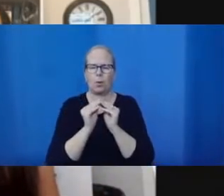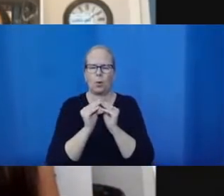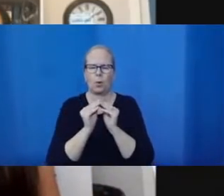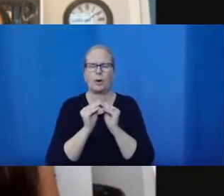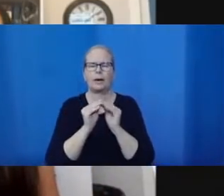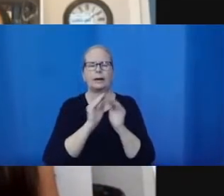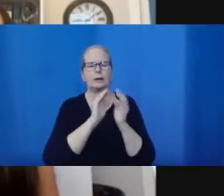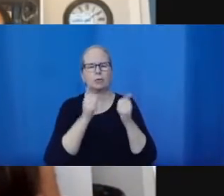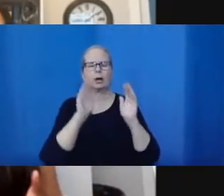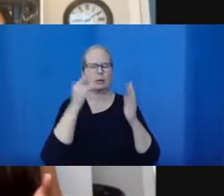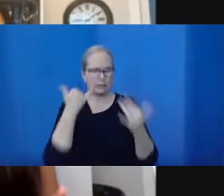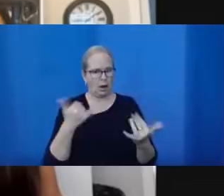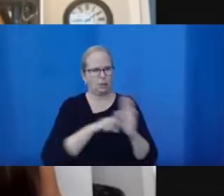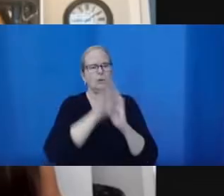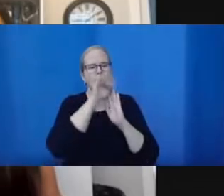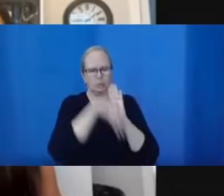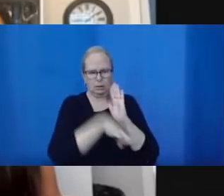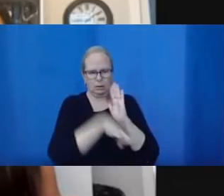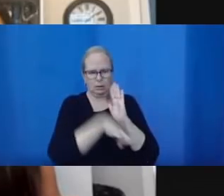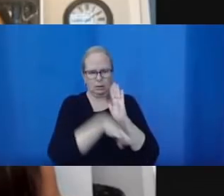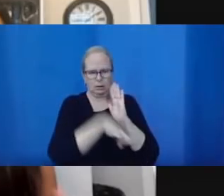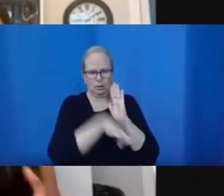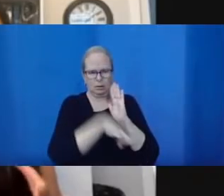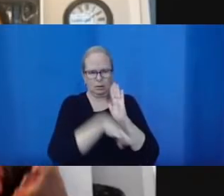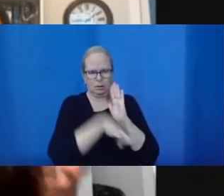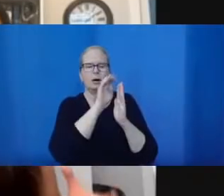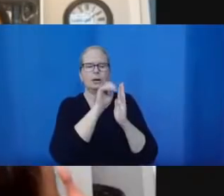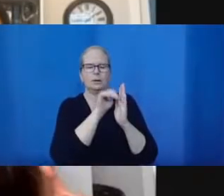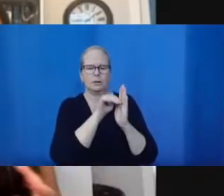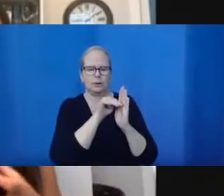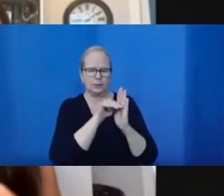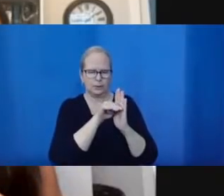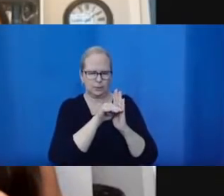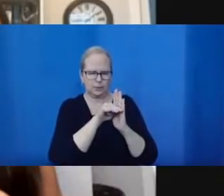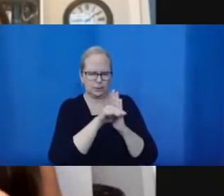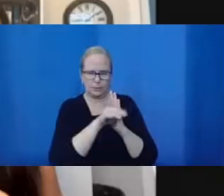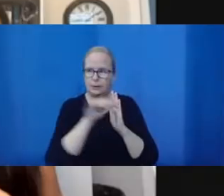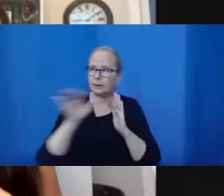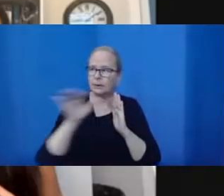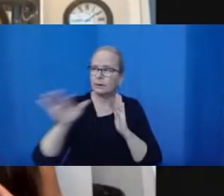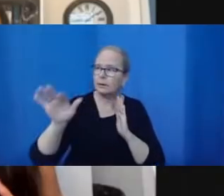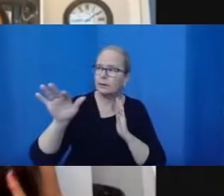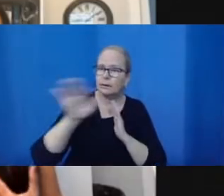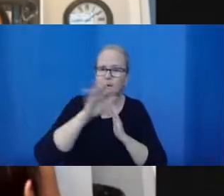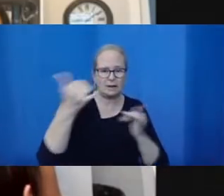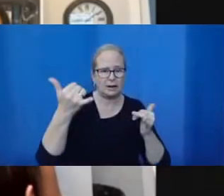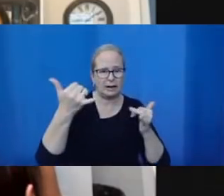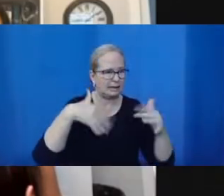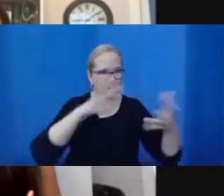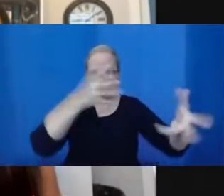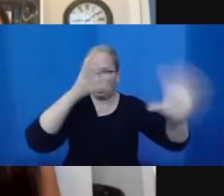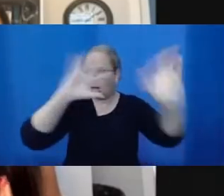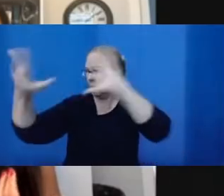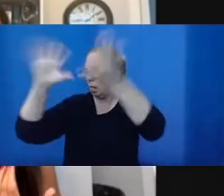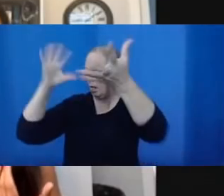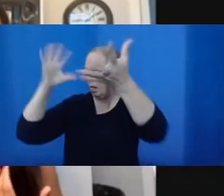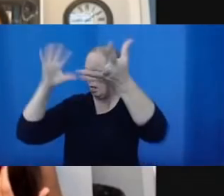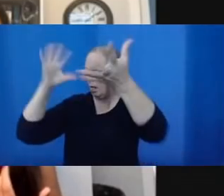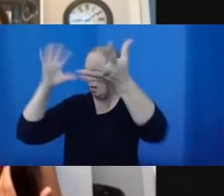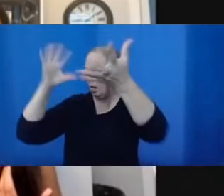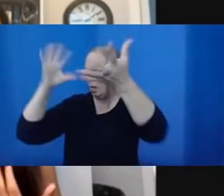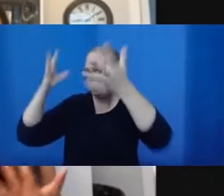think people respond really well to continuing to have routines, whether it's a morning routine or a nighttime routine, having those rituals with your kids where you